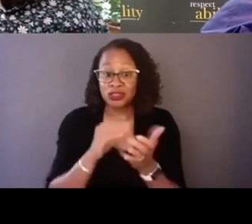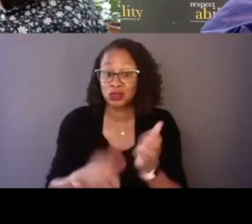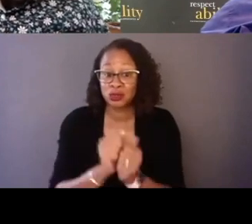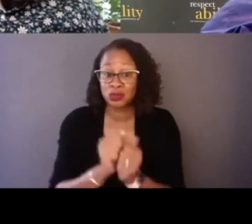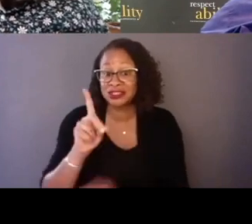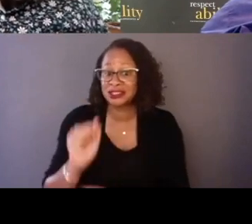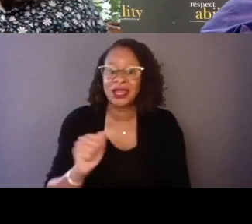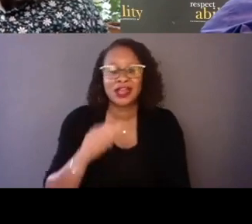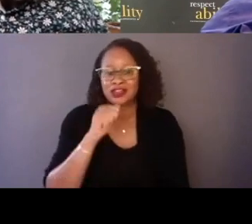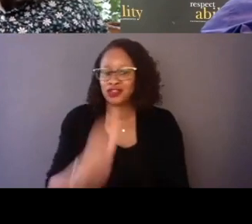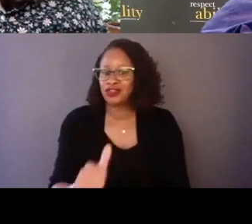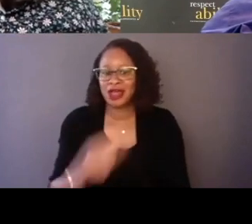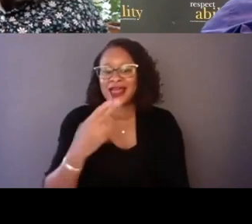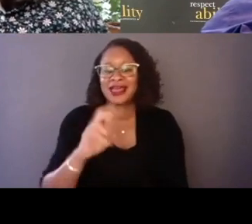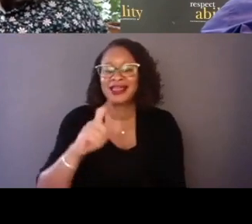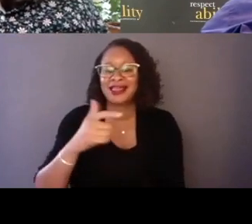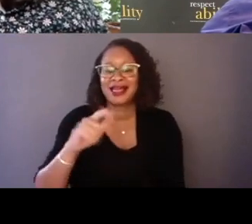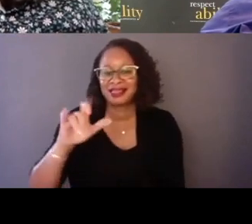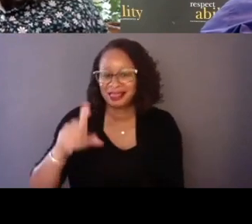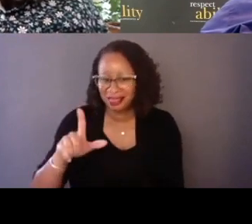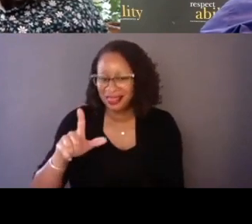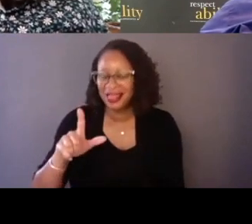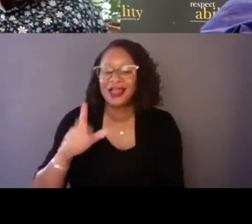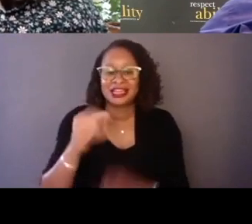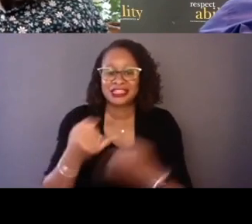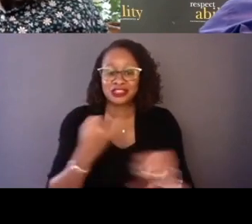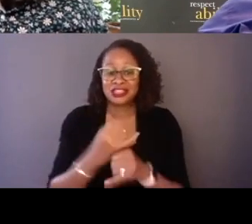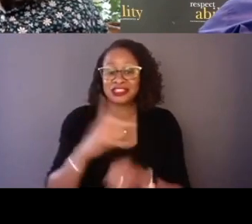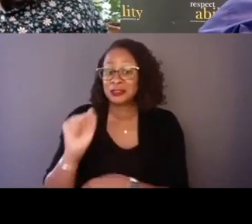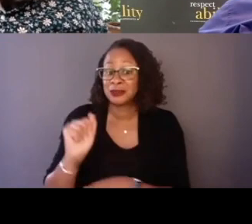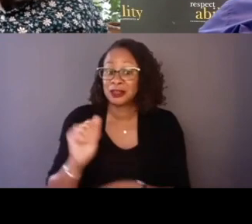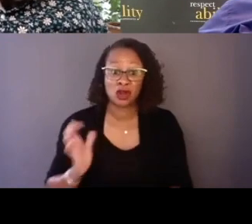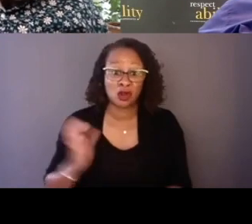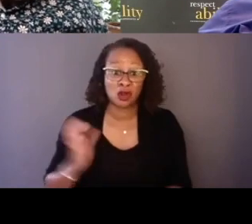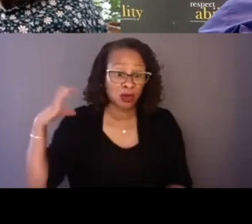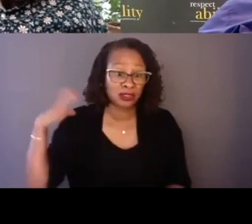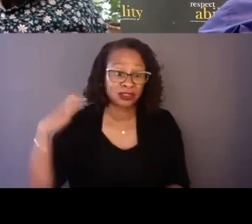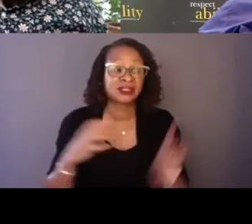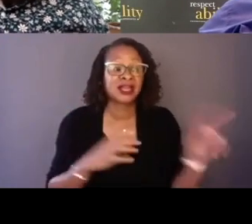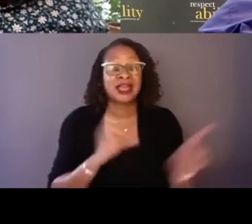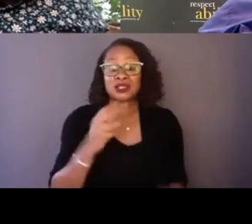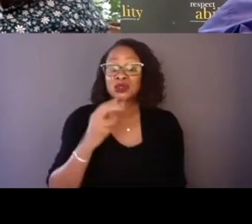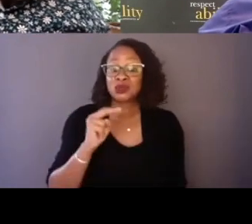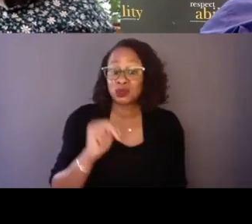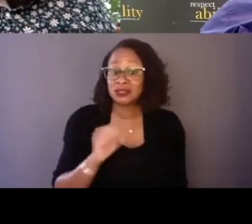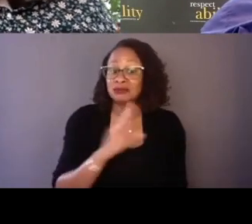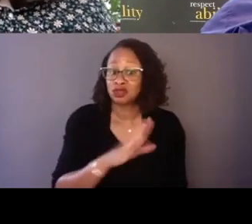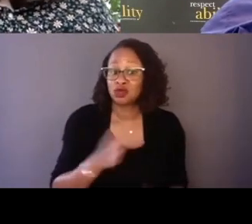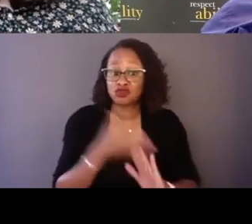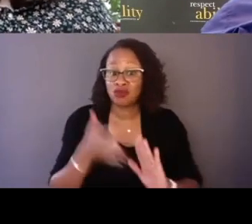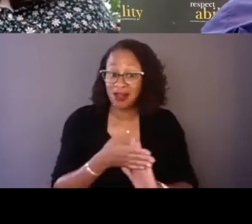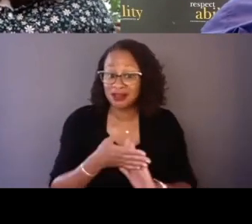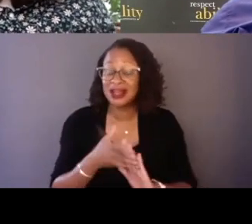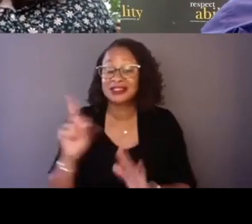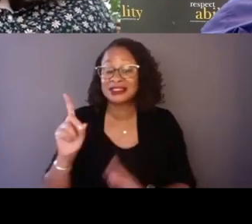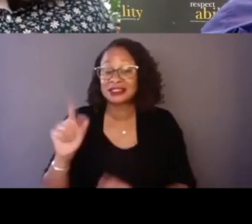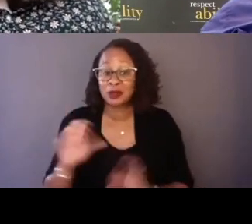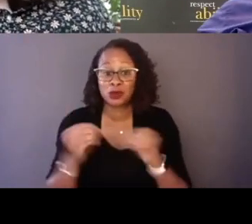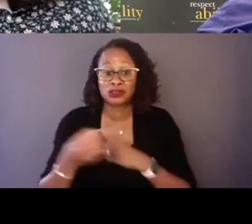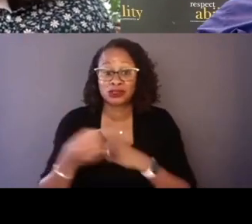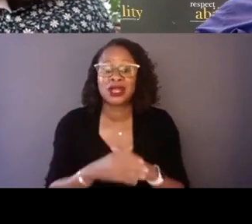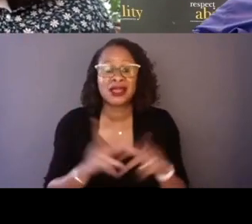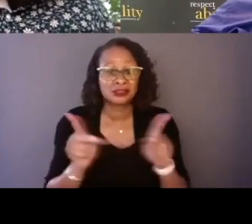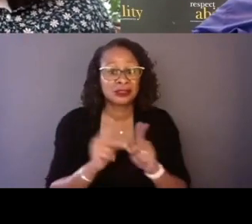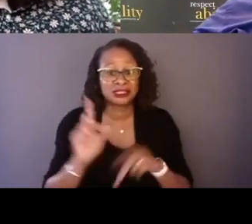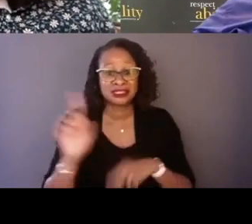Hill International's disability officer. And Susan, while you run a disability organization, there are places like your synagogue where no